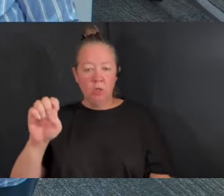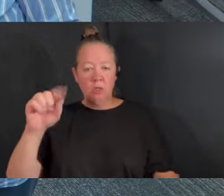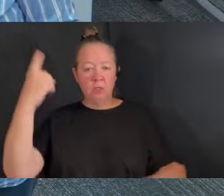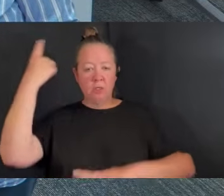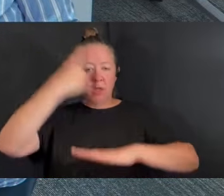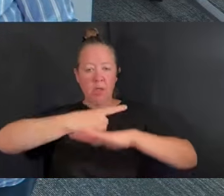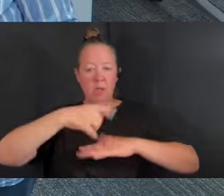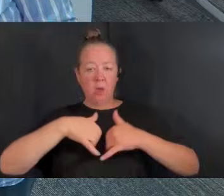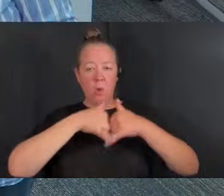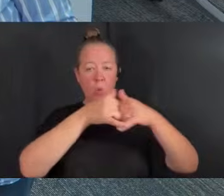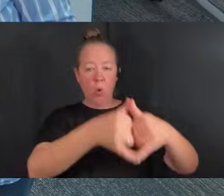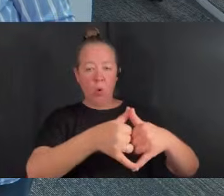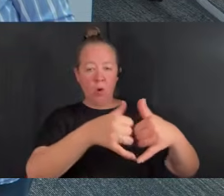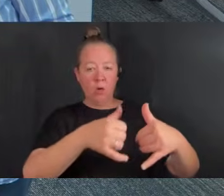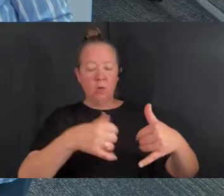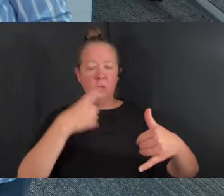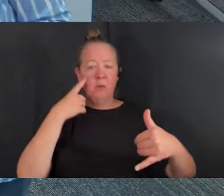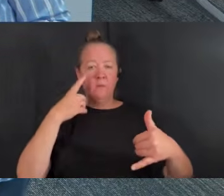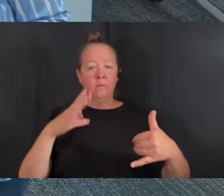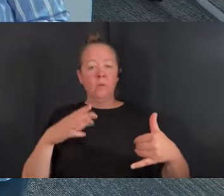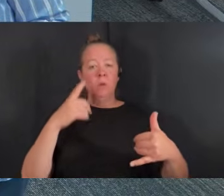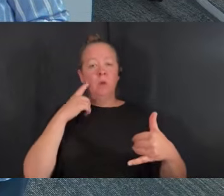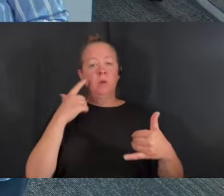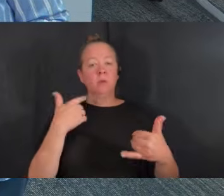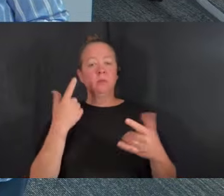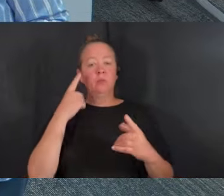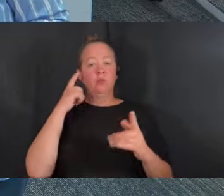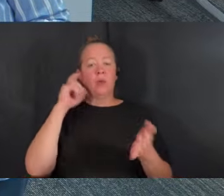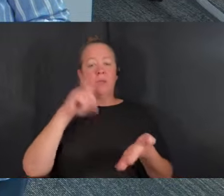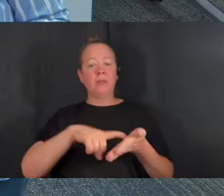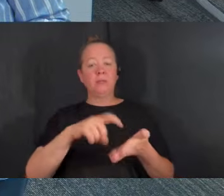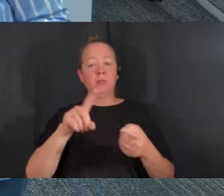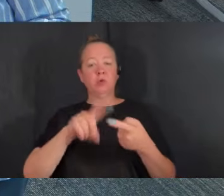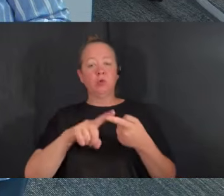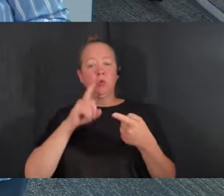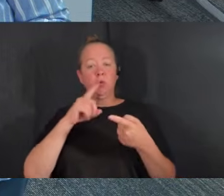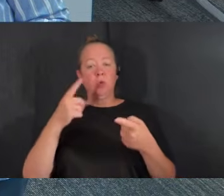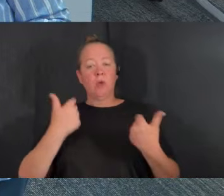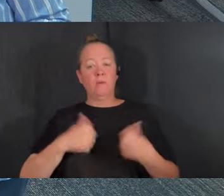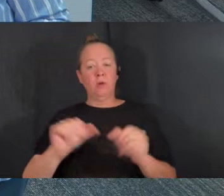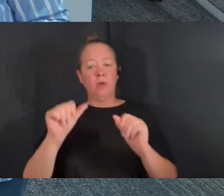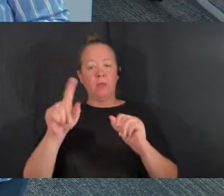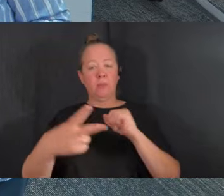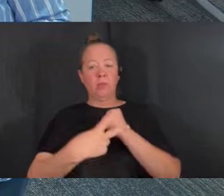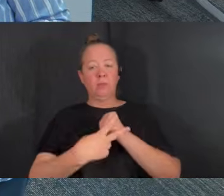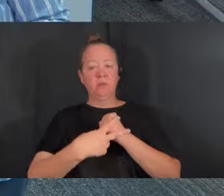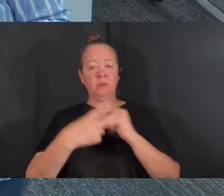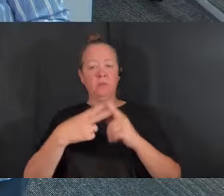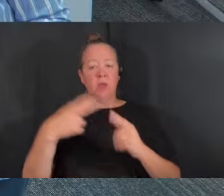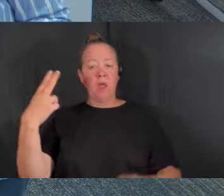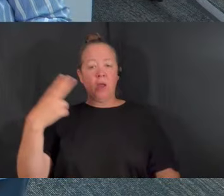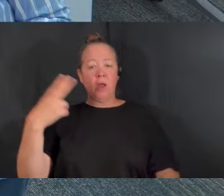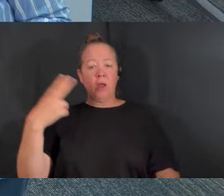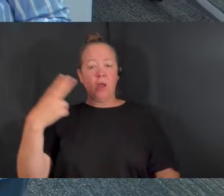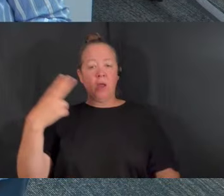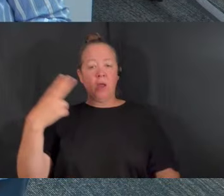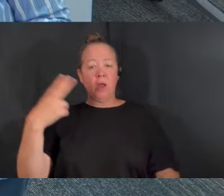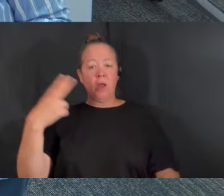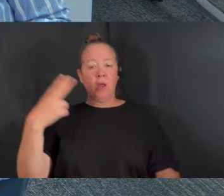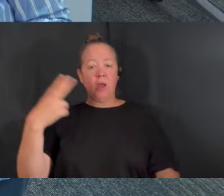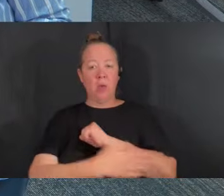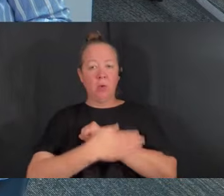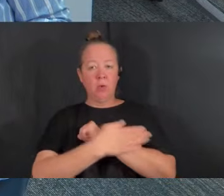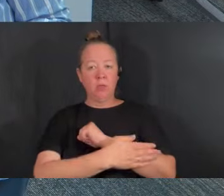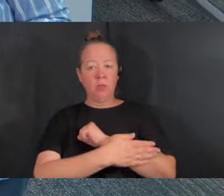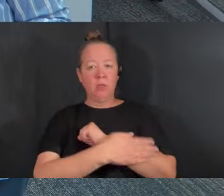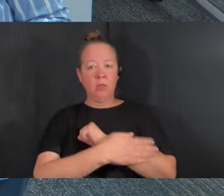Cheverly Historic District in recognition of meritorious effort in the preservation of the heritage of our county, in recognition